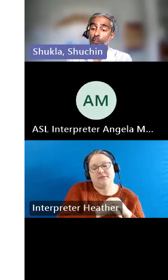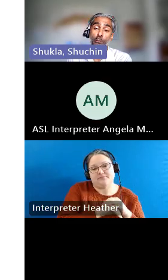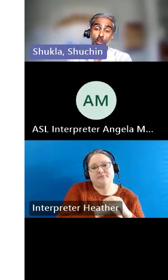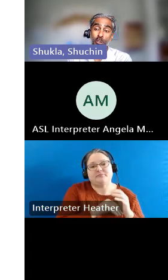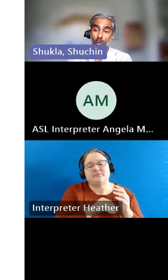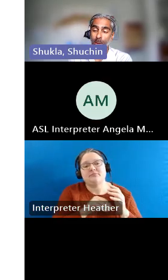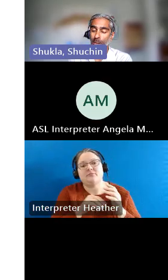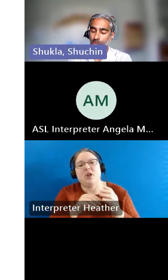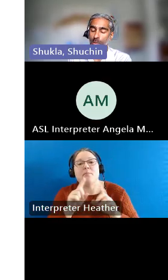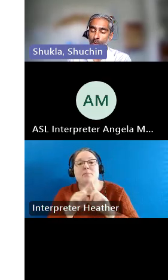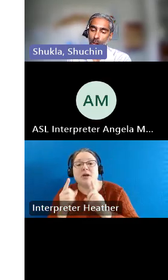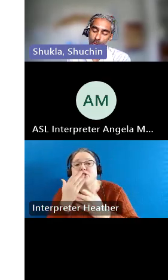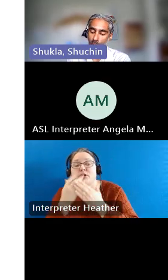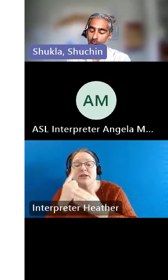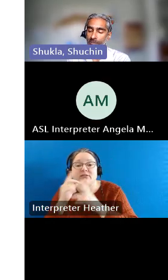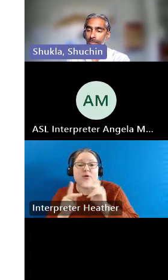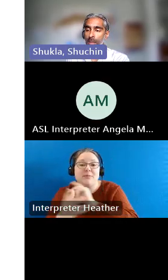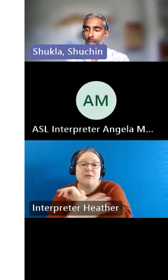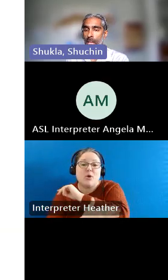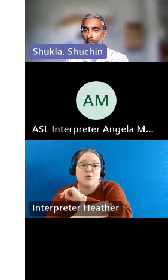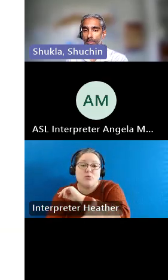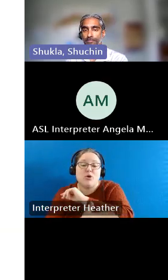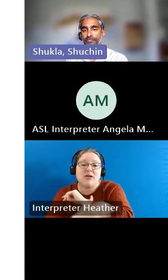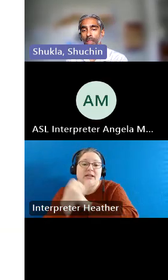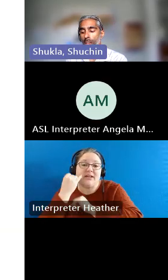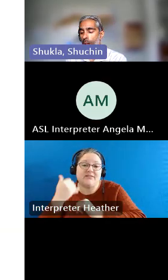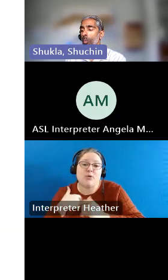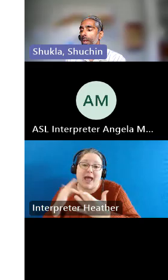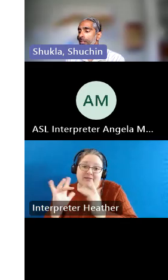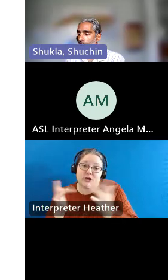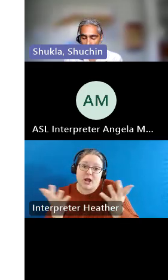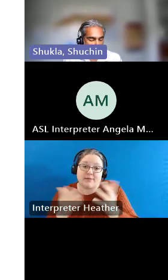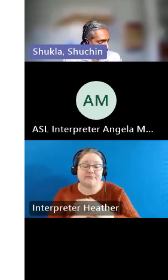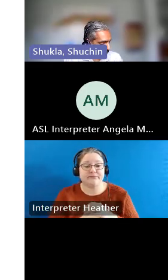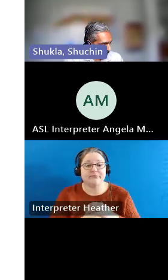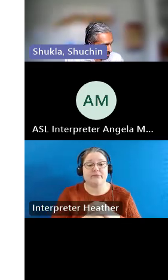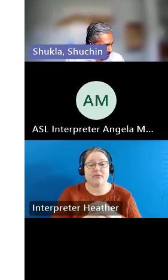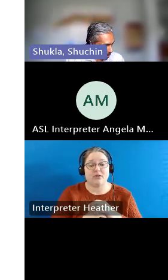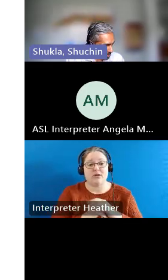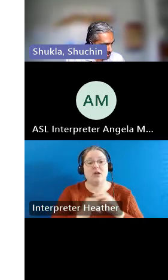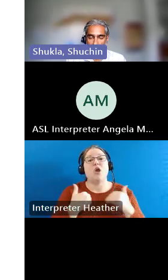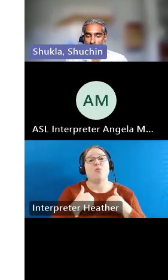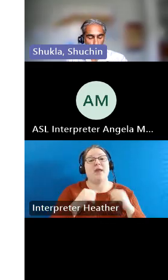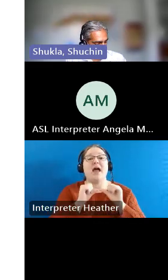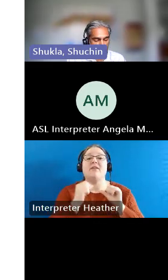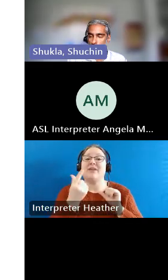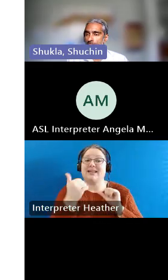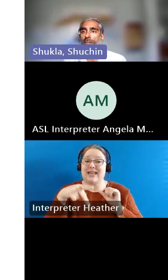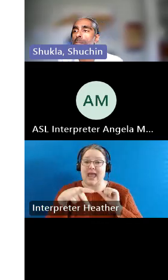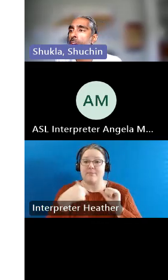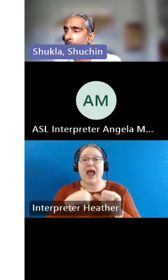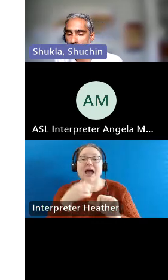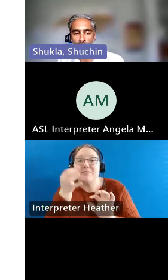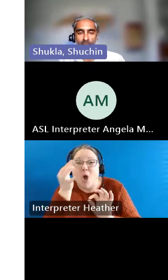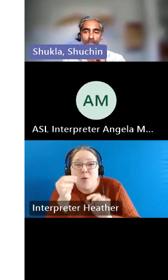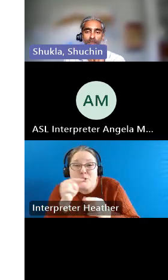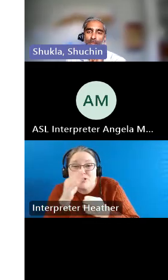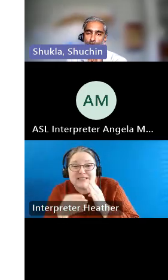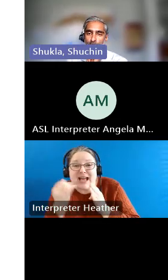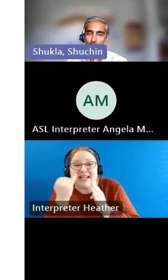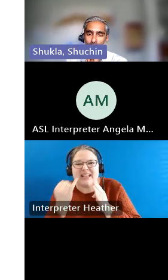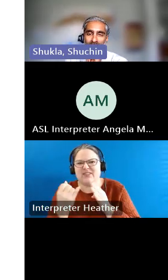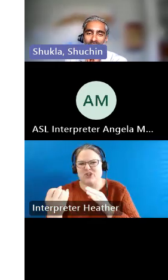but helpful for those rural communities where, if you do have internet. We do have some ongoing gaps, and I'm almost done here for if someone is chat